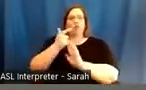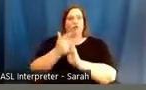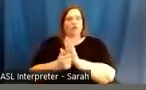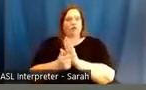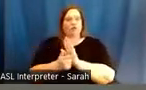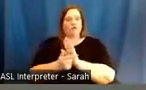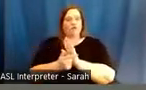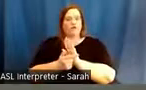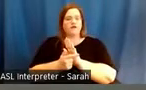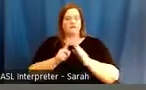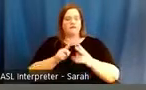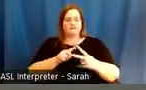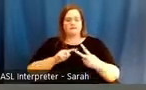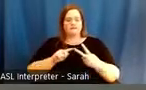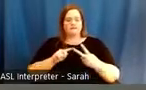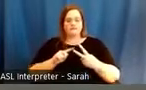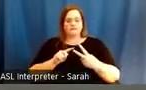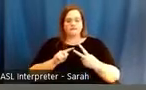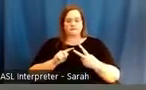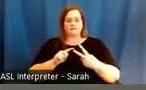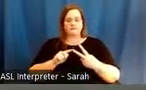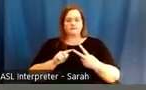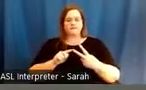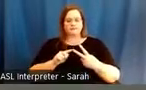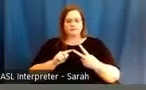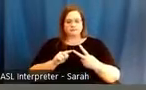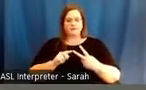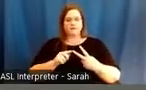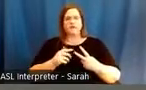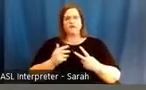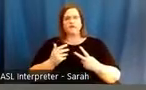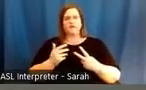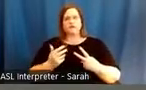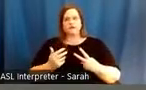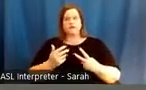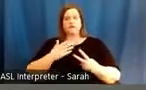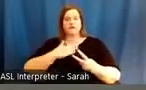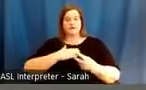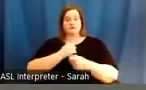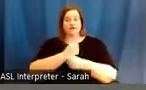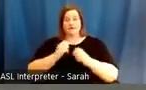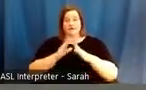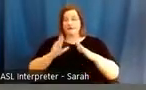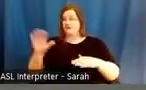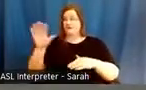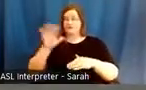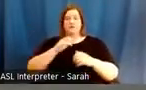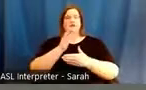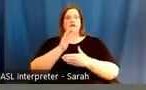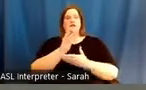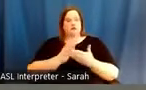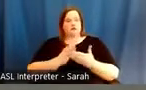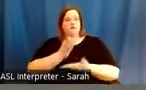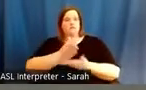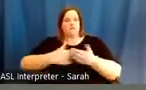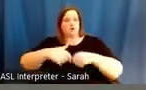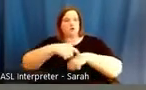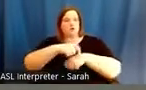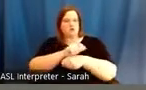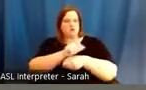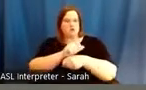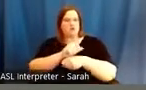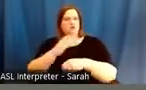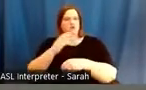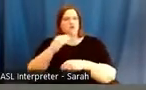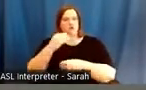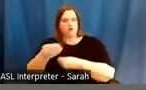the other thing I wanna say, by virtue of my safe housing, I'm able to do some part-time work at a home office. And I